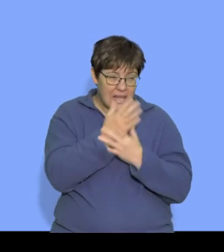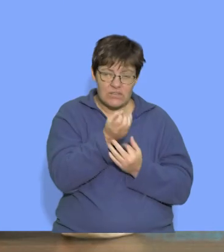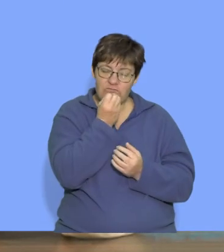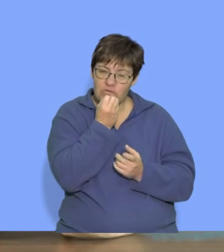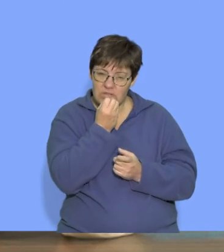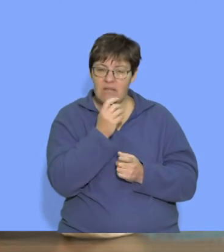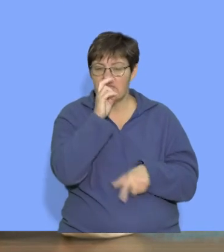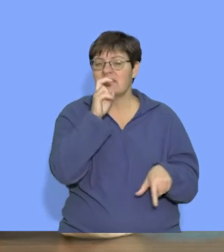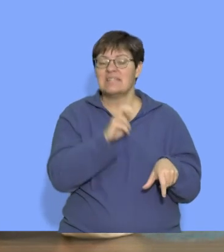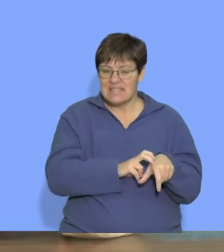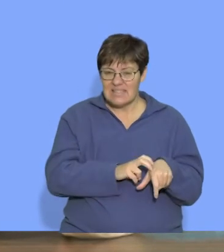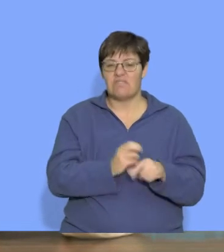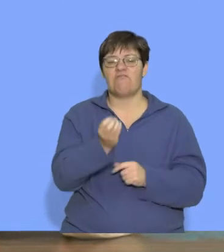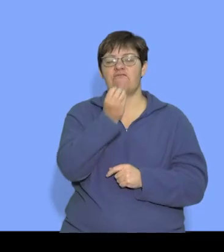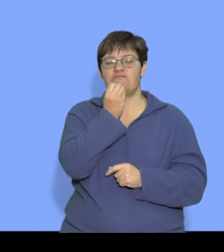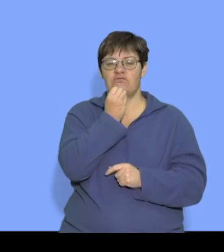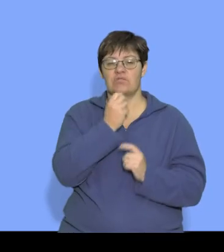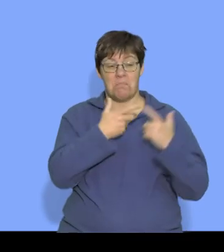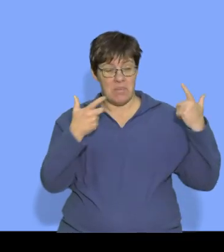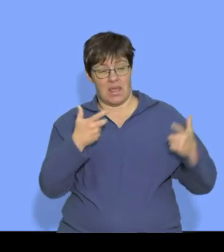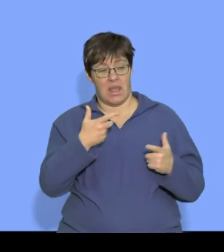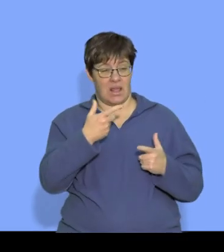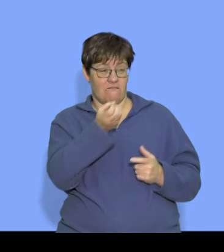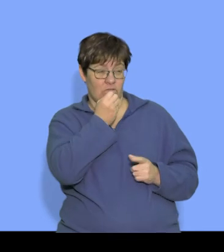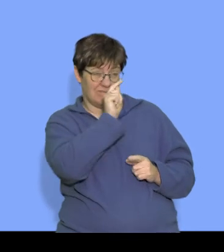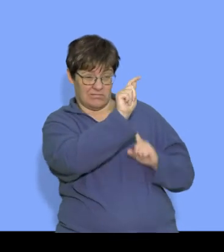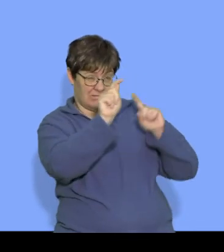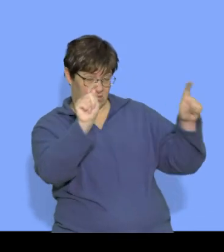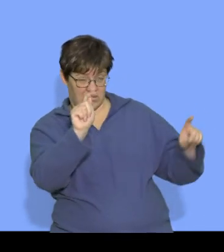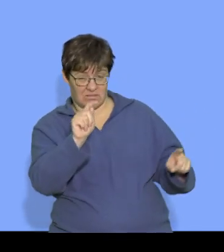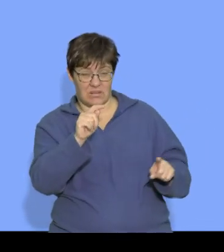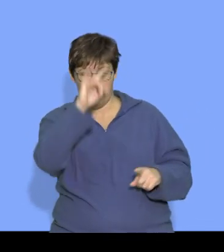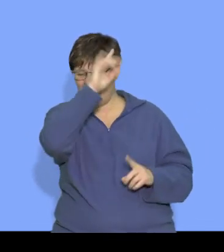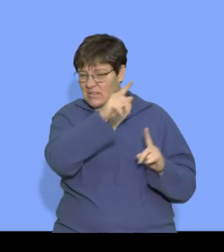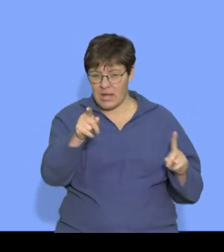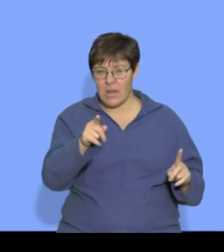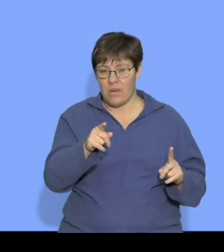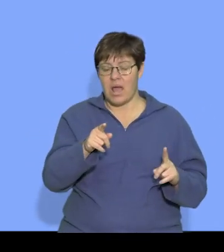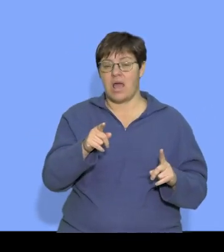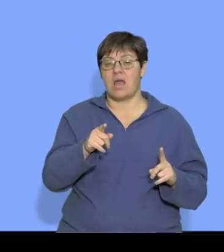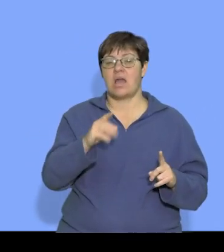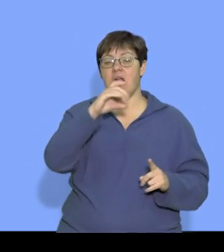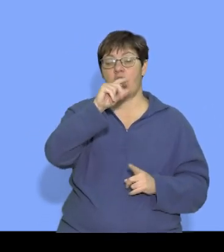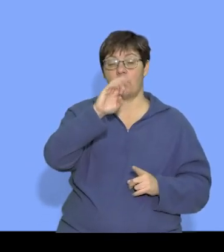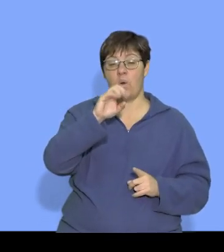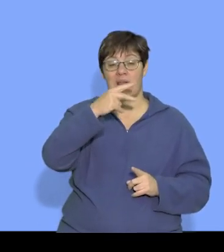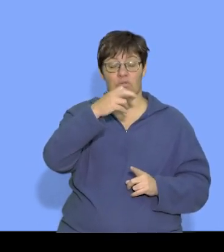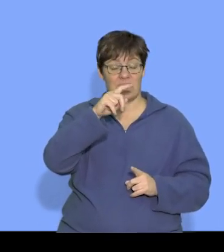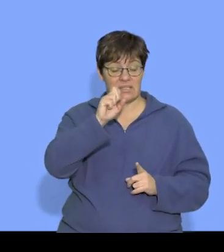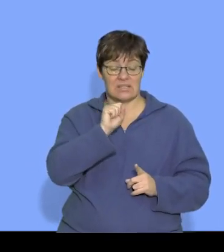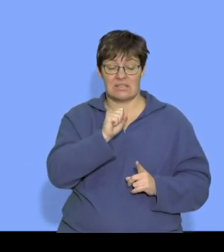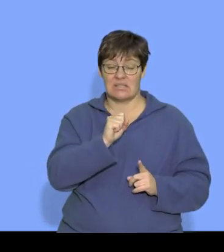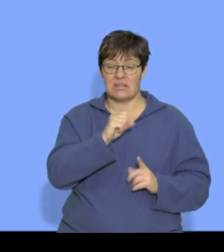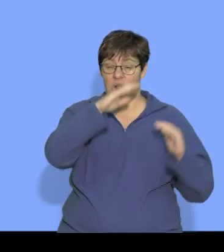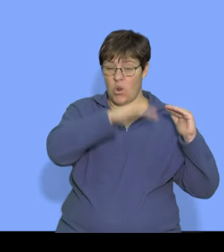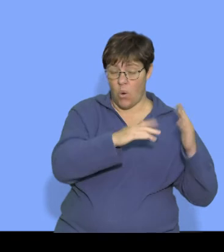access food, they must be able to feed off larger prey. Meat is low in carbohydrates but rich in other